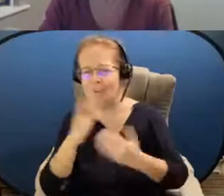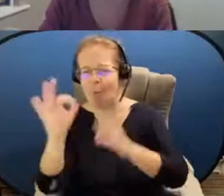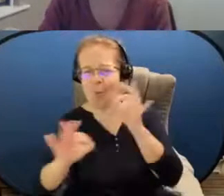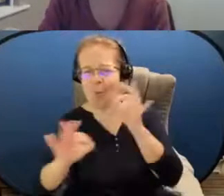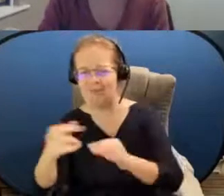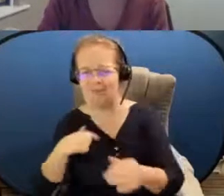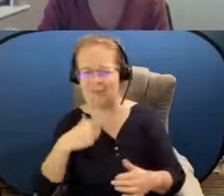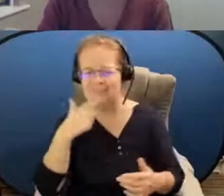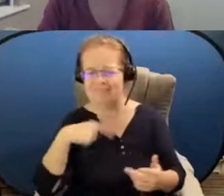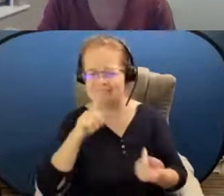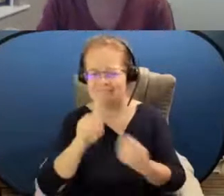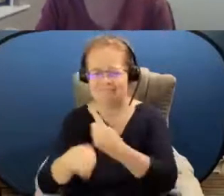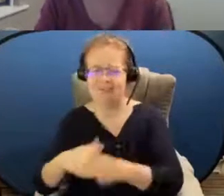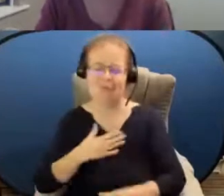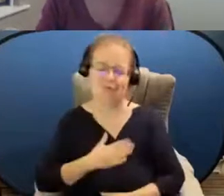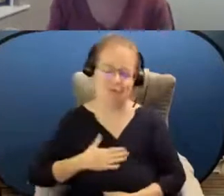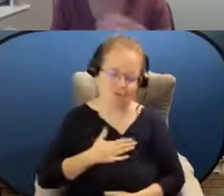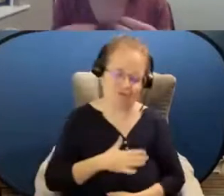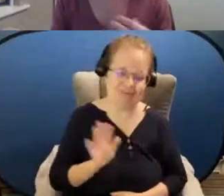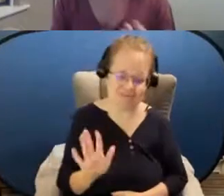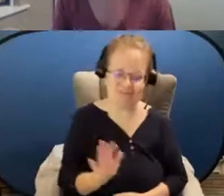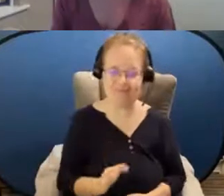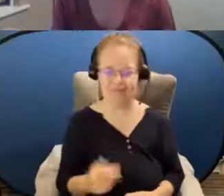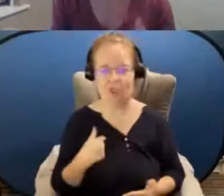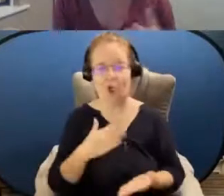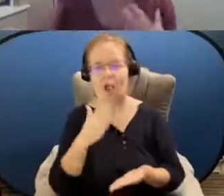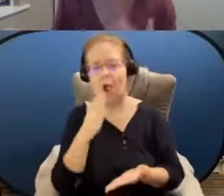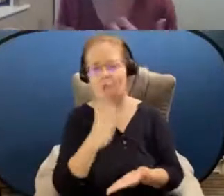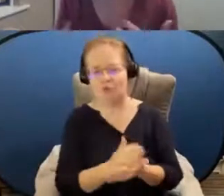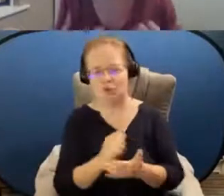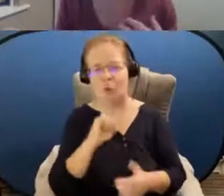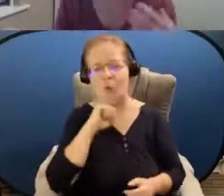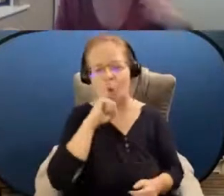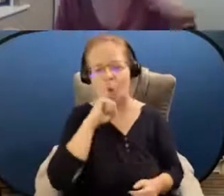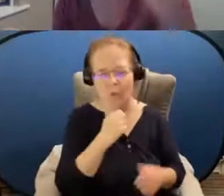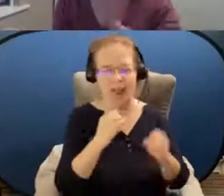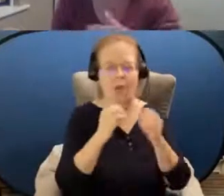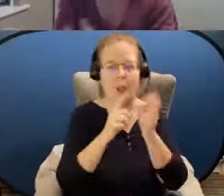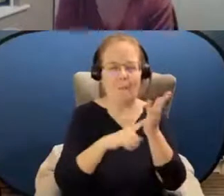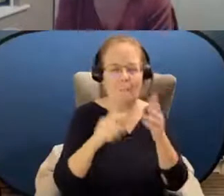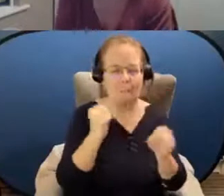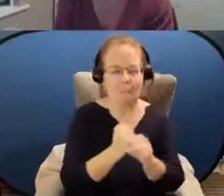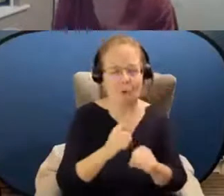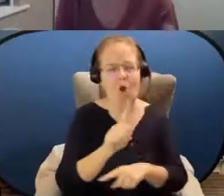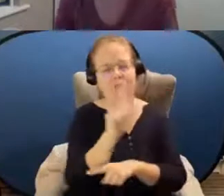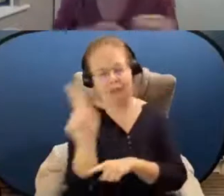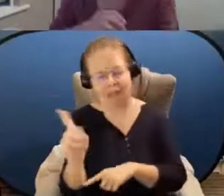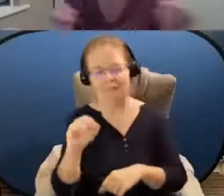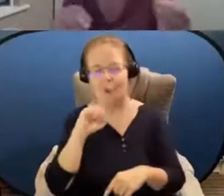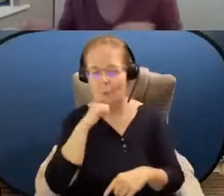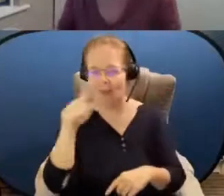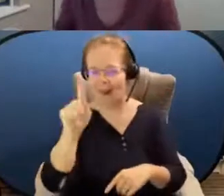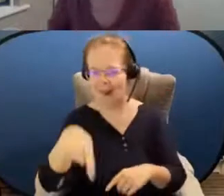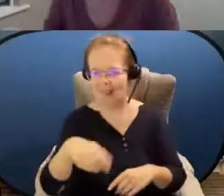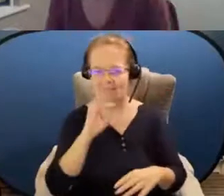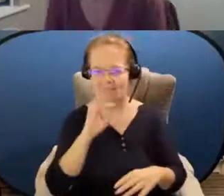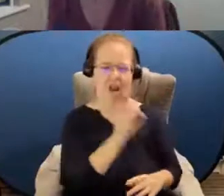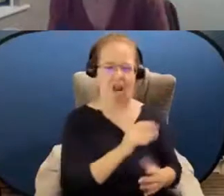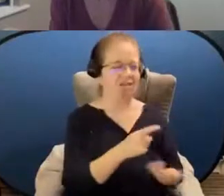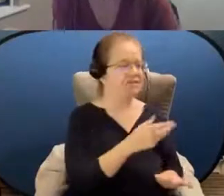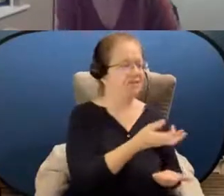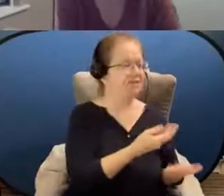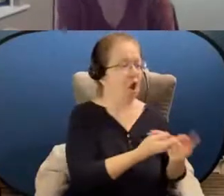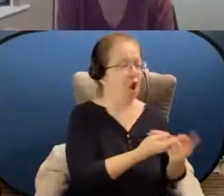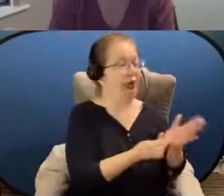as well. But I'm sure we'll be wrapping up with some blogs and so on. And we will ask these lovely people maybe for some